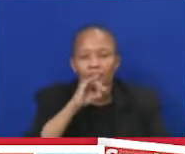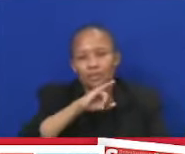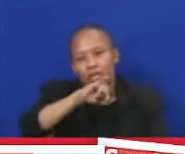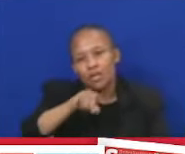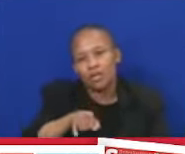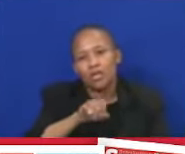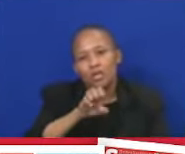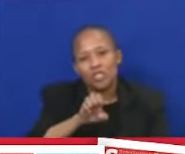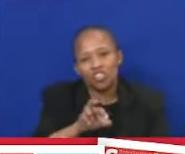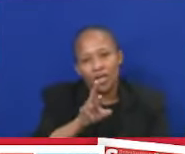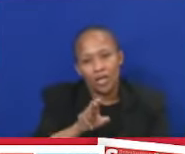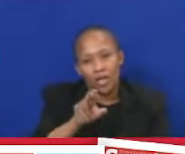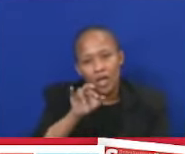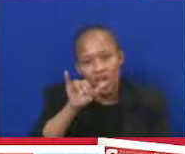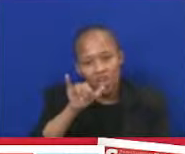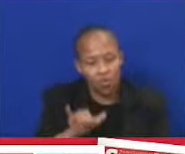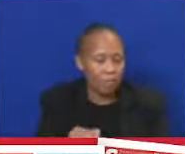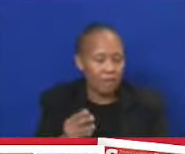I didn't find him.